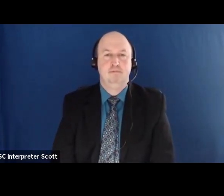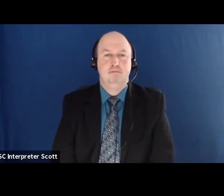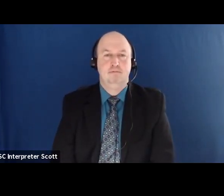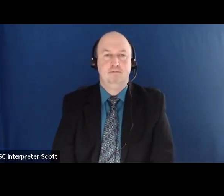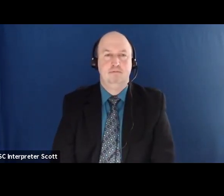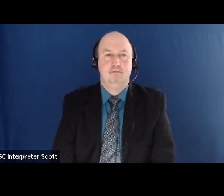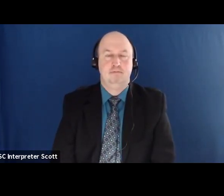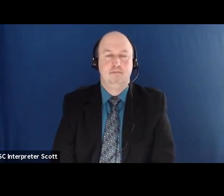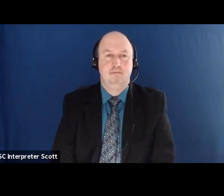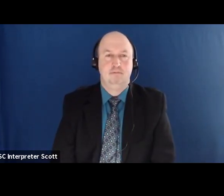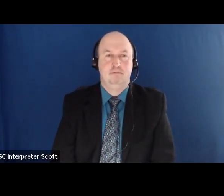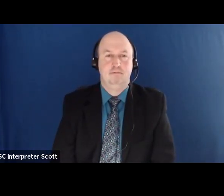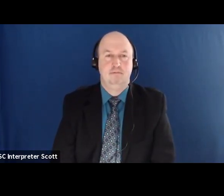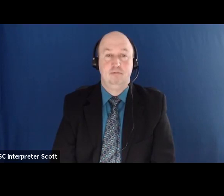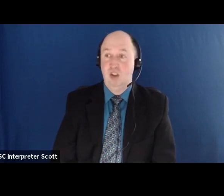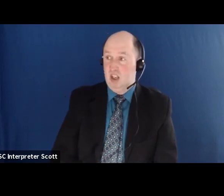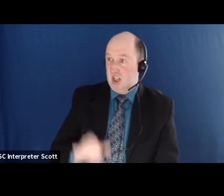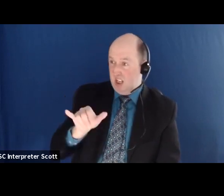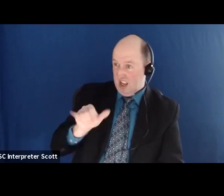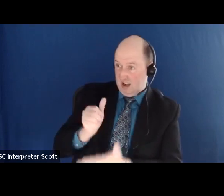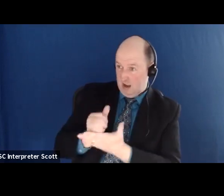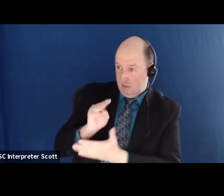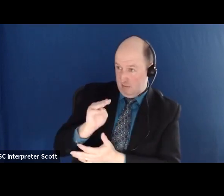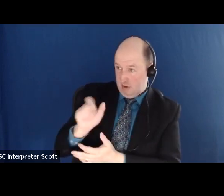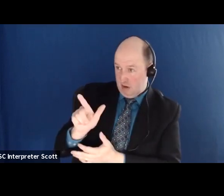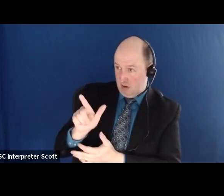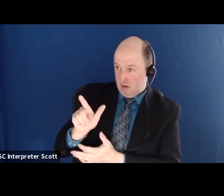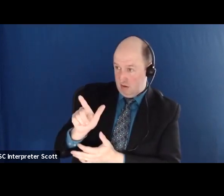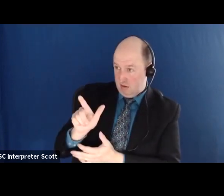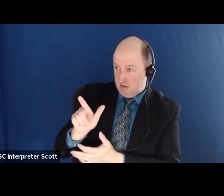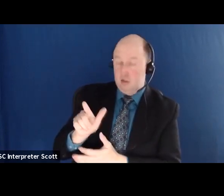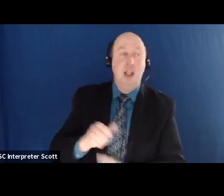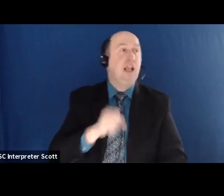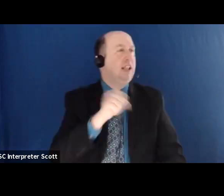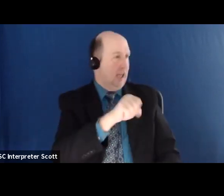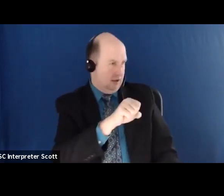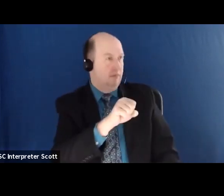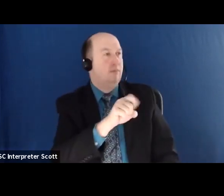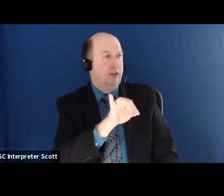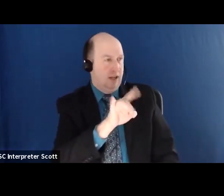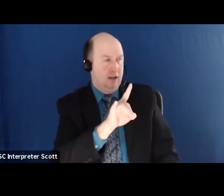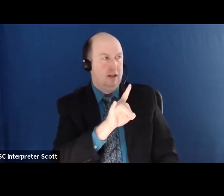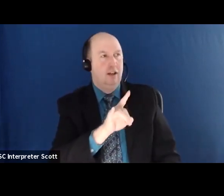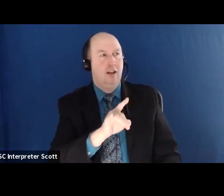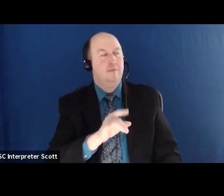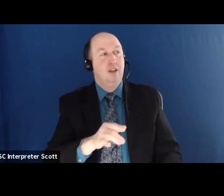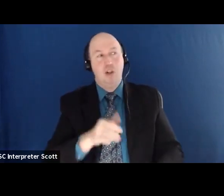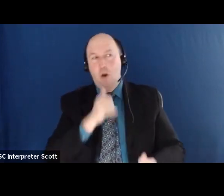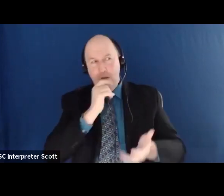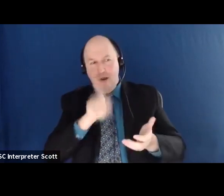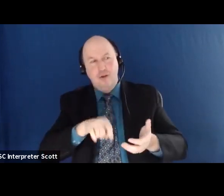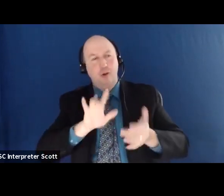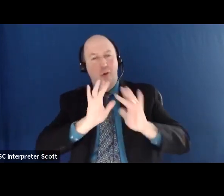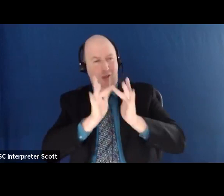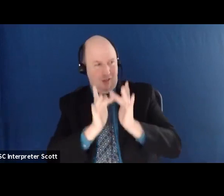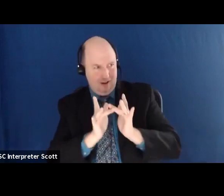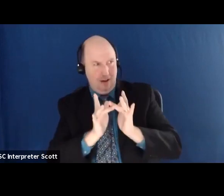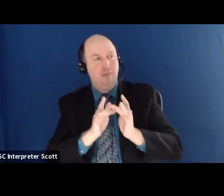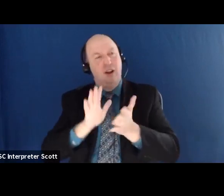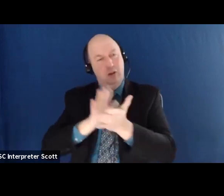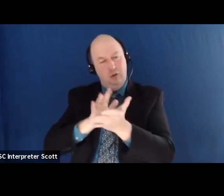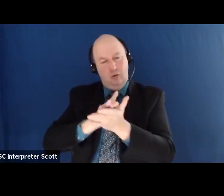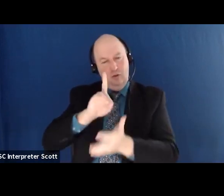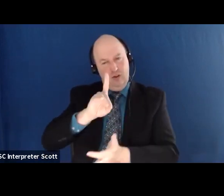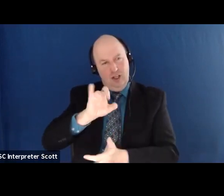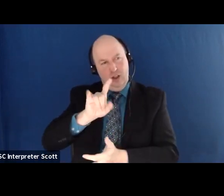Okay. Mel, did that help, Mel? Did that clear that up? I hope. Again, two processes. Yeah, it did. Yeah, it did. So I don't have to go online and do it. My school district will contact